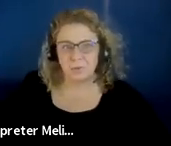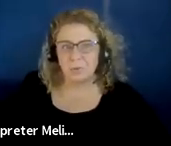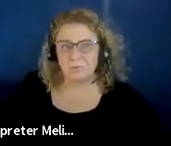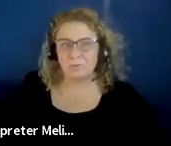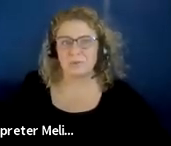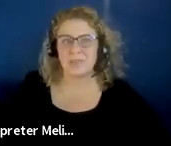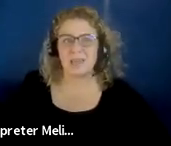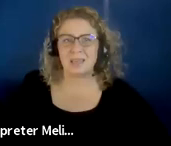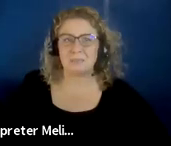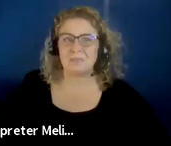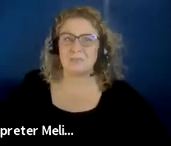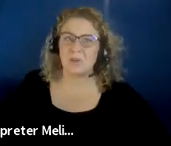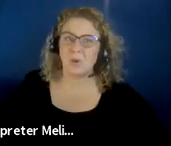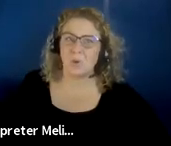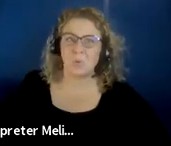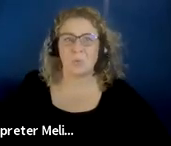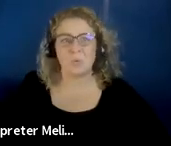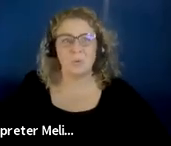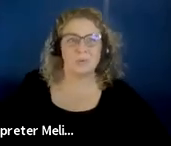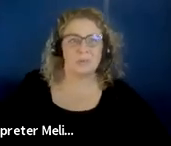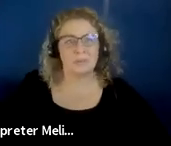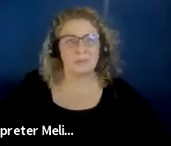happened a total of 4 times. So